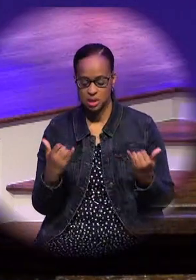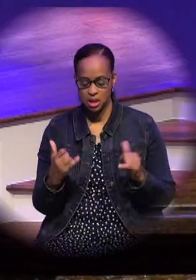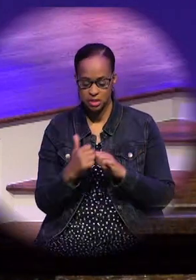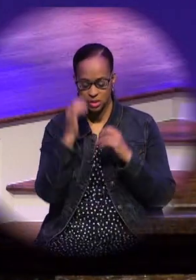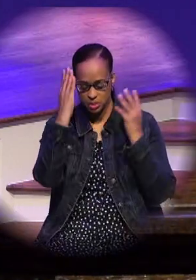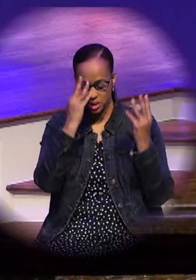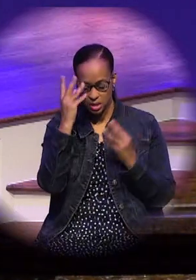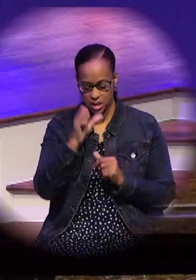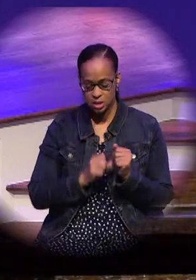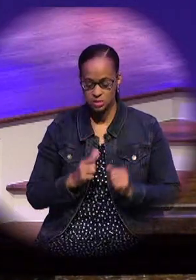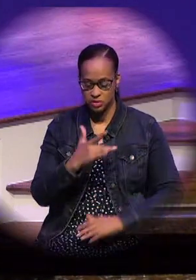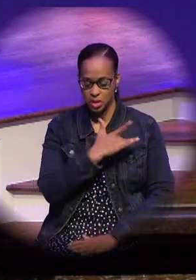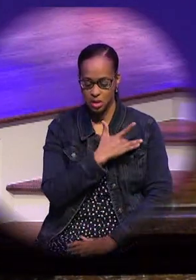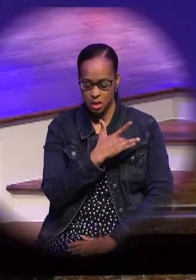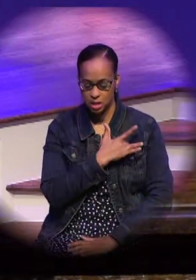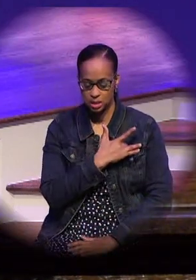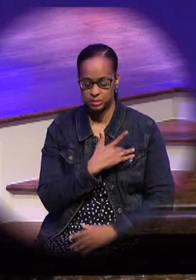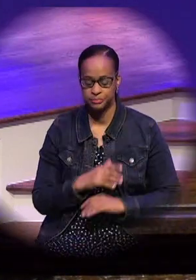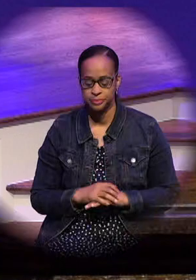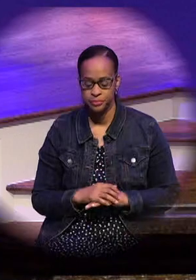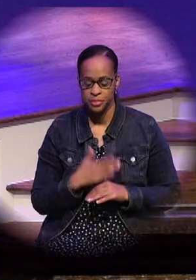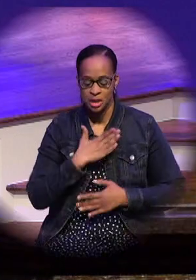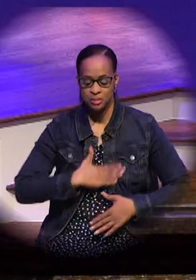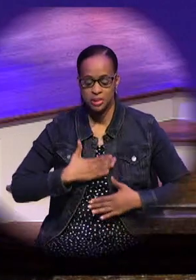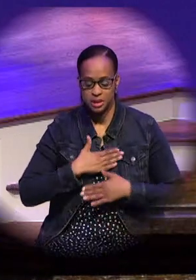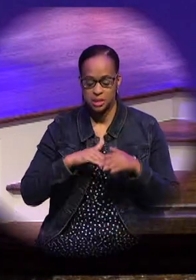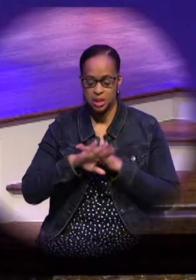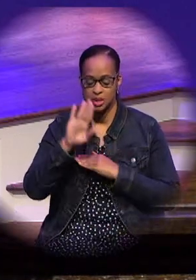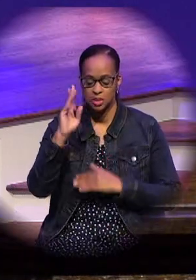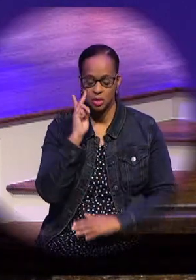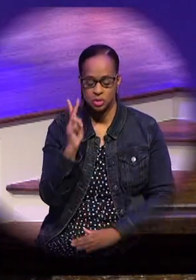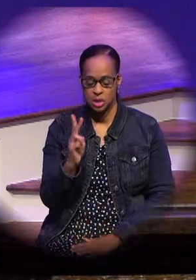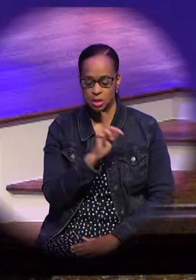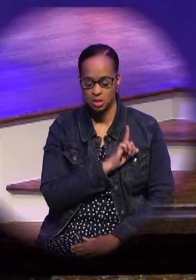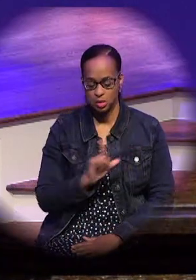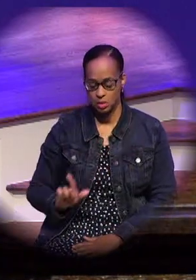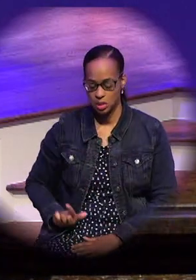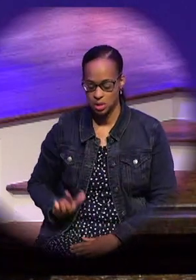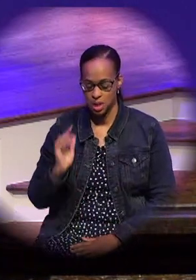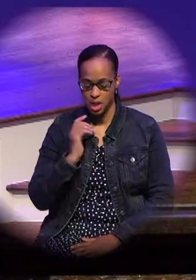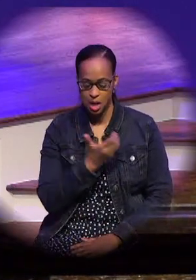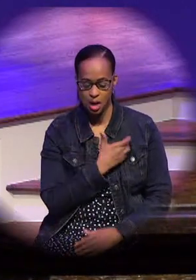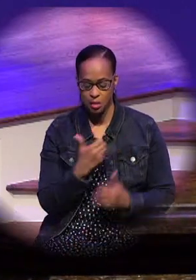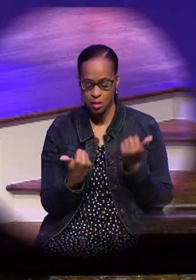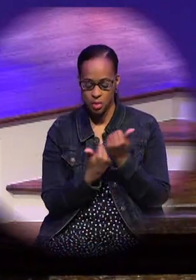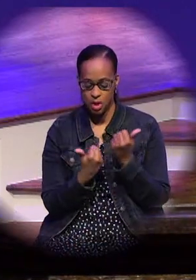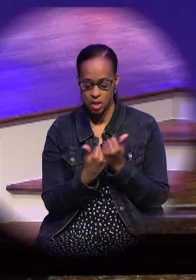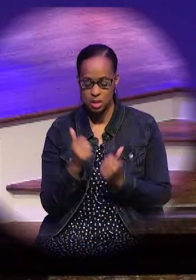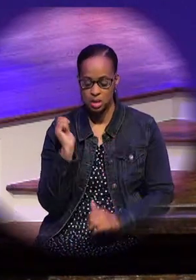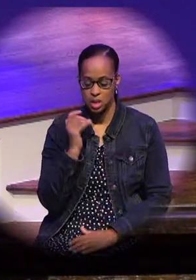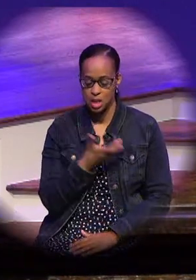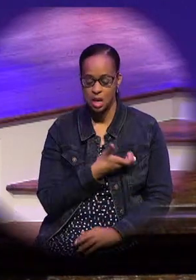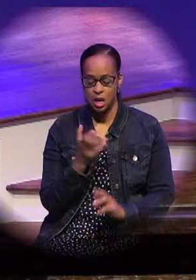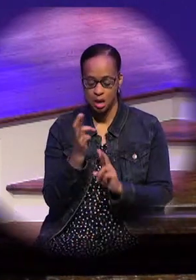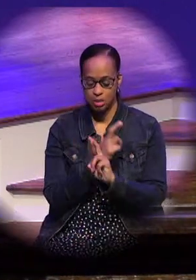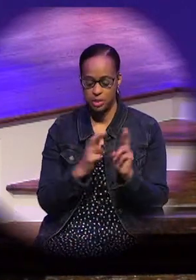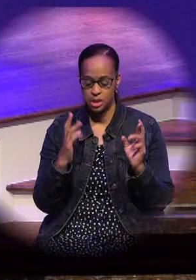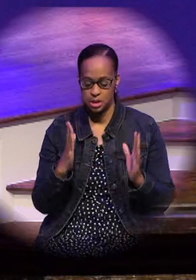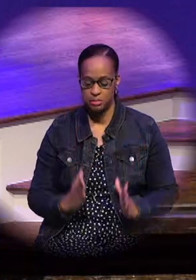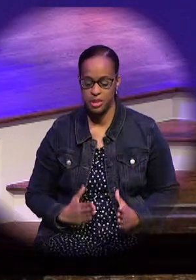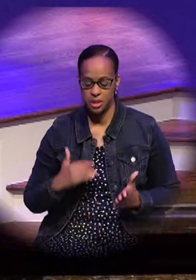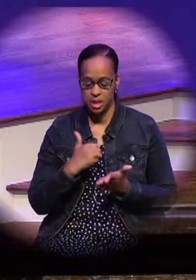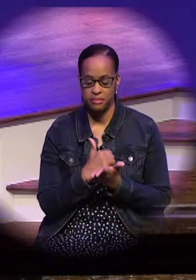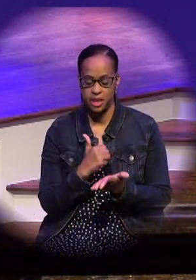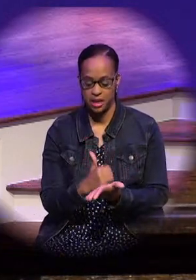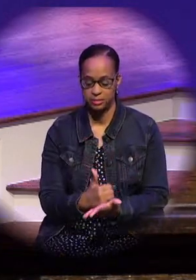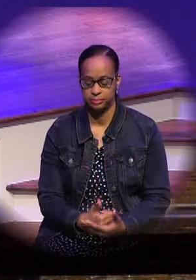meditation of each of our hearts would be pleasing in your sight, O Lord, our rock and our redeemer.